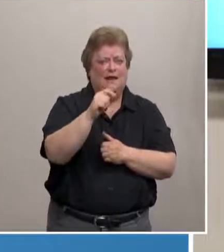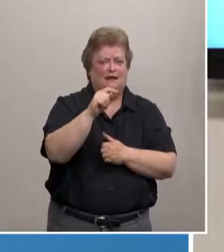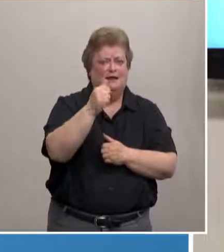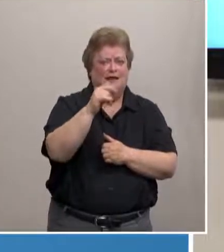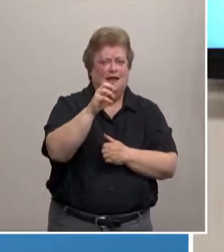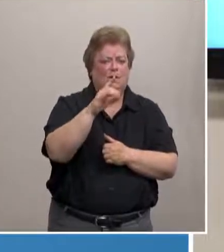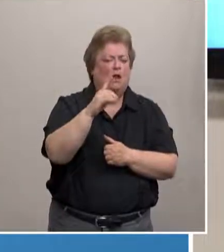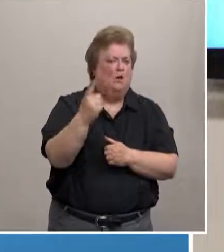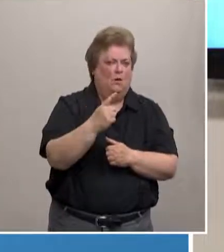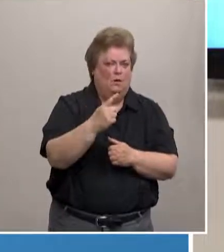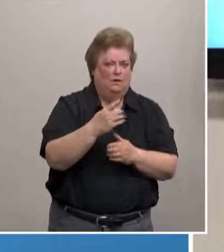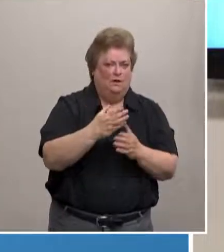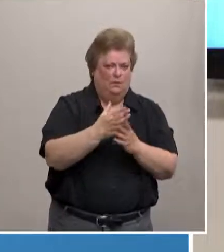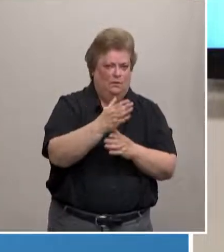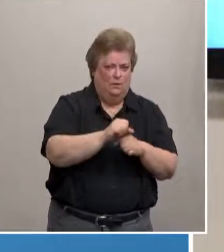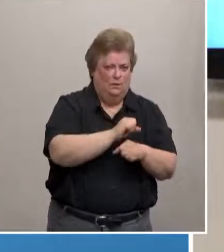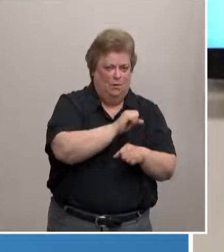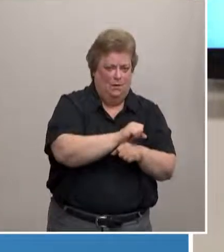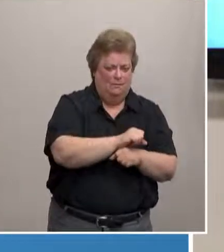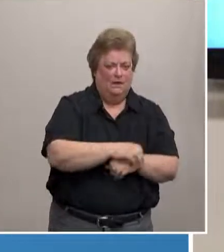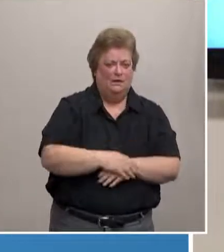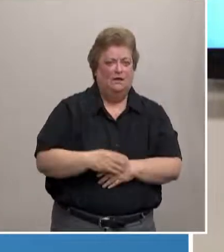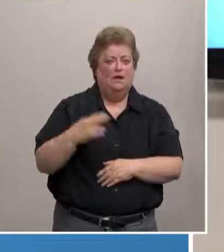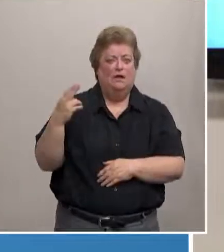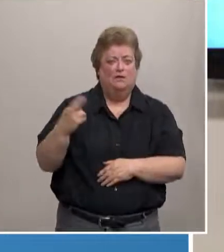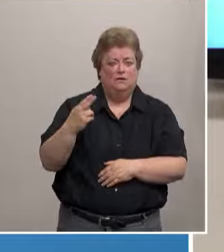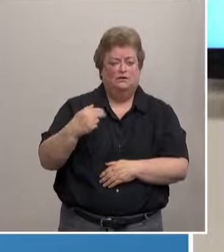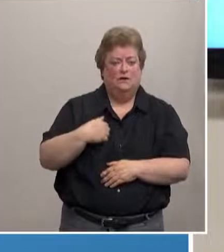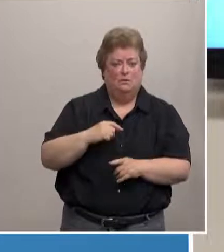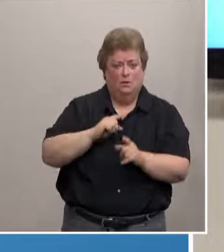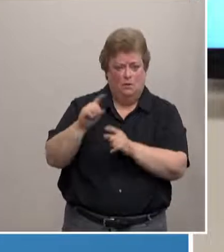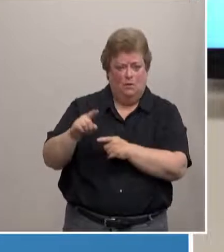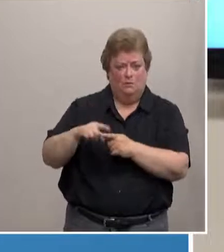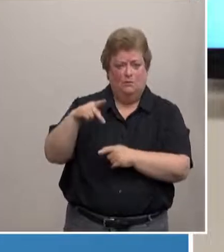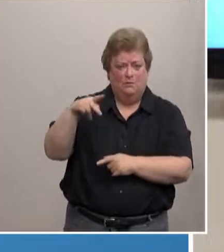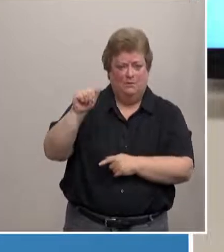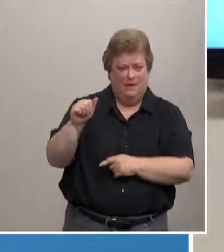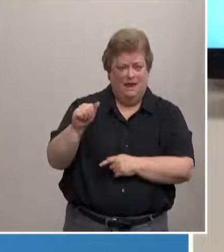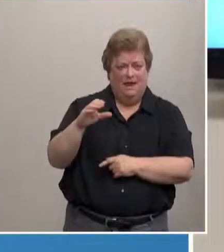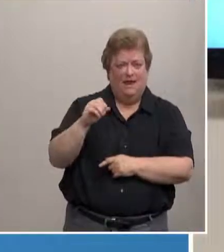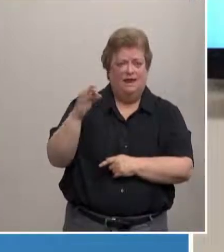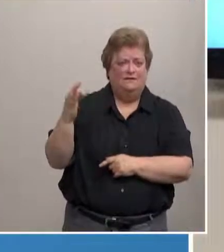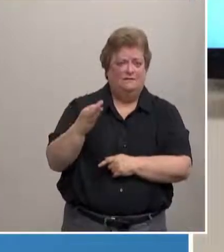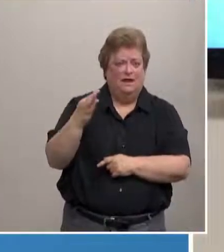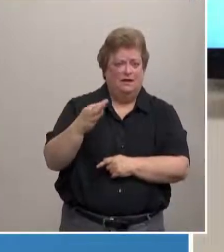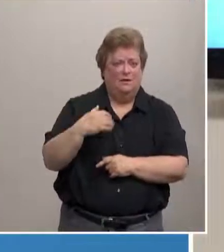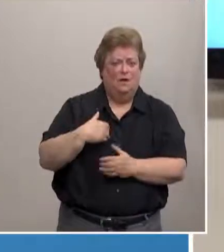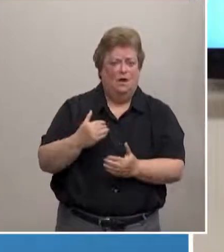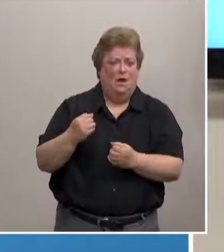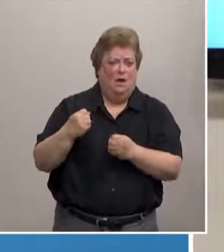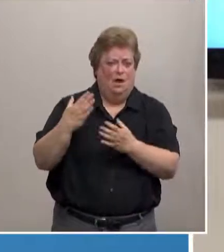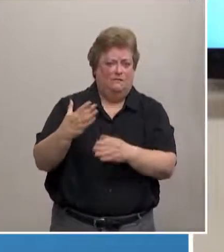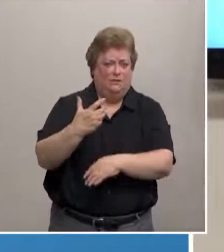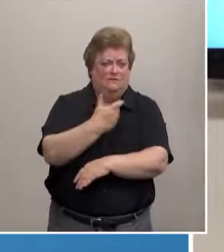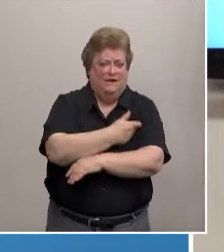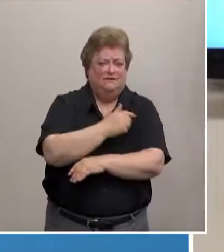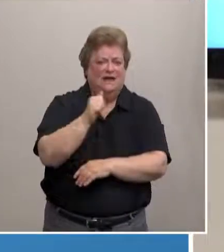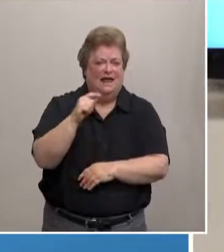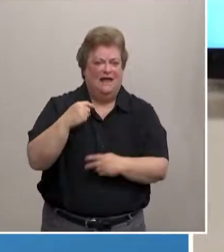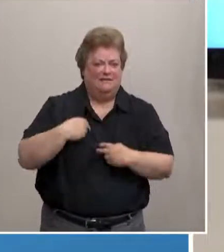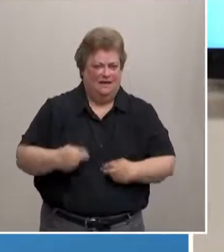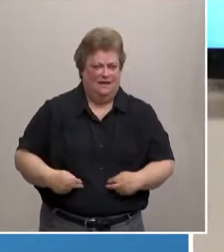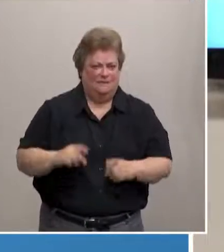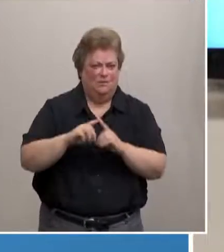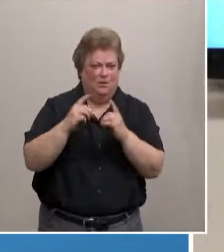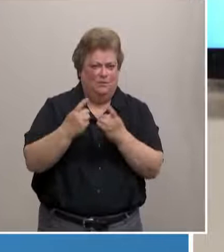appointment only. On Thursday, we will be at the arena again, and on Friday, we will be offering vaccinations